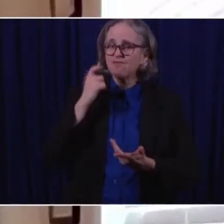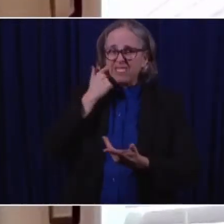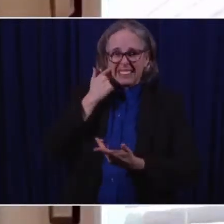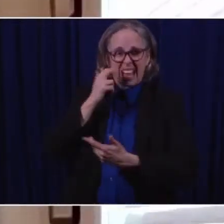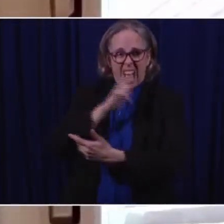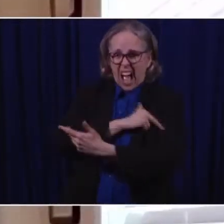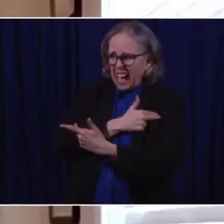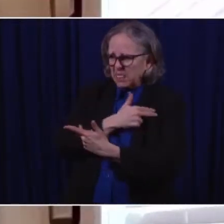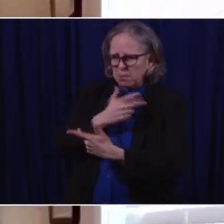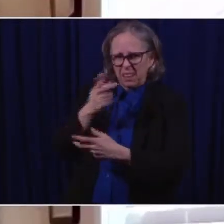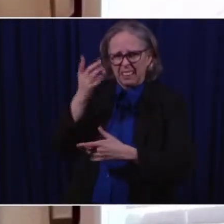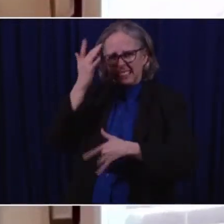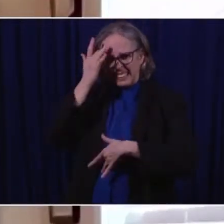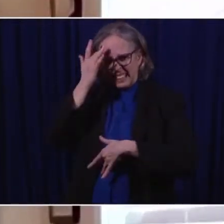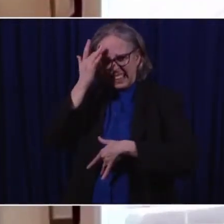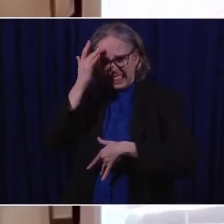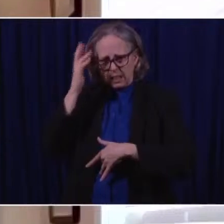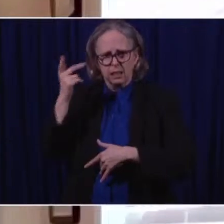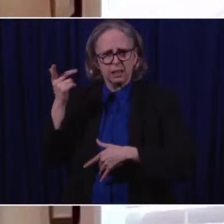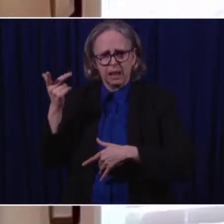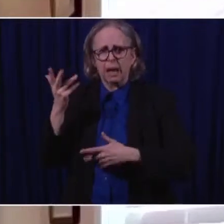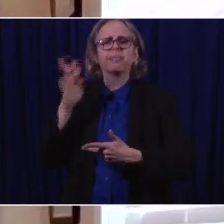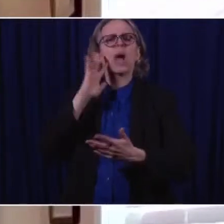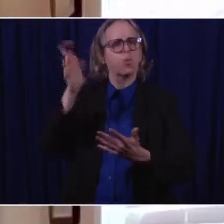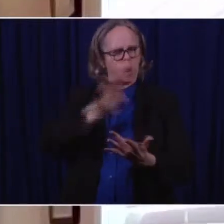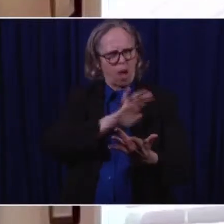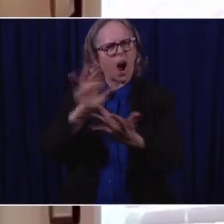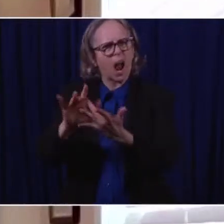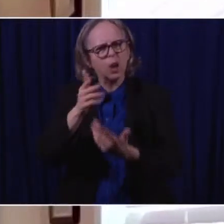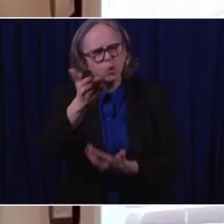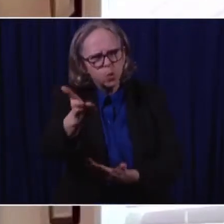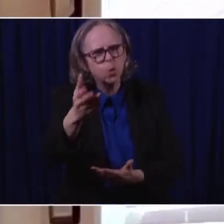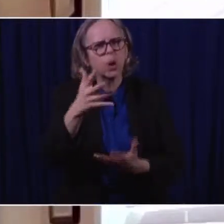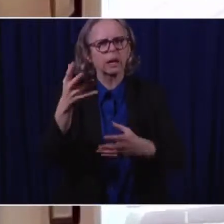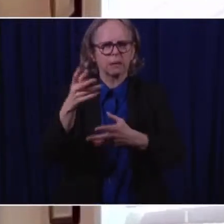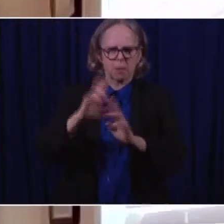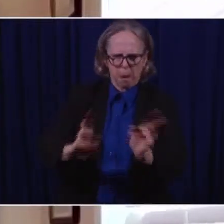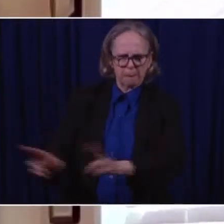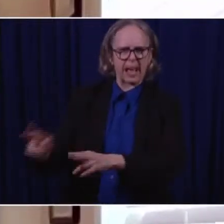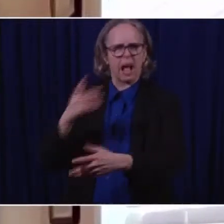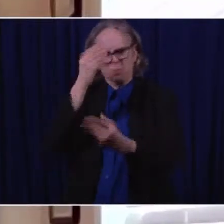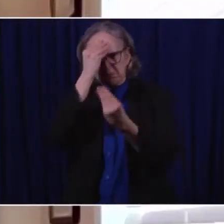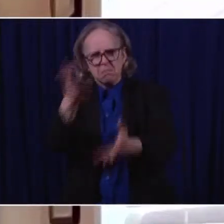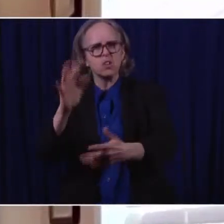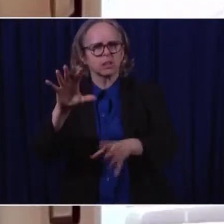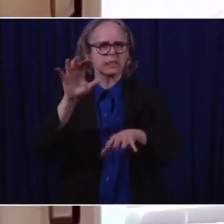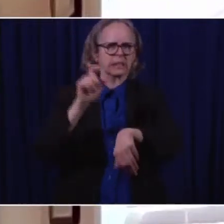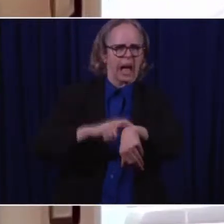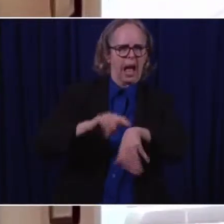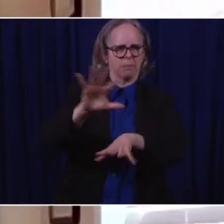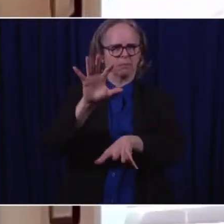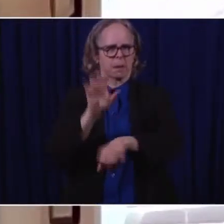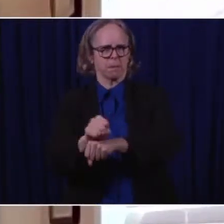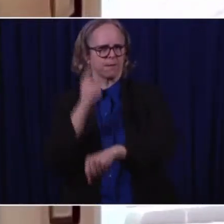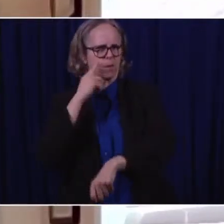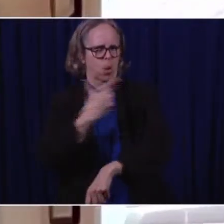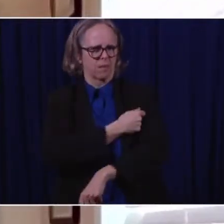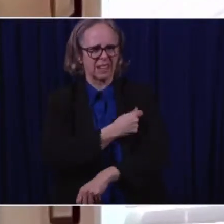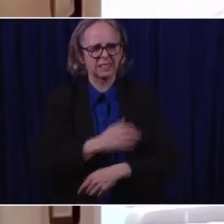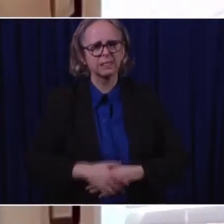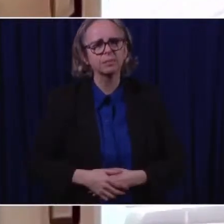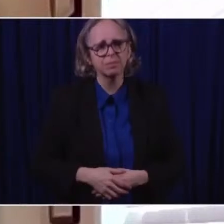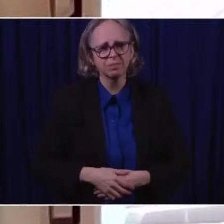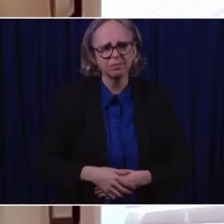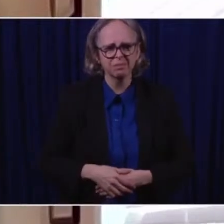them. Now, if a patient chooses vaccination at a pharmacy or a local health department,